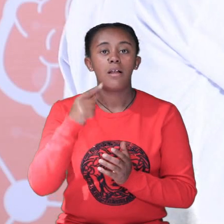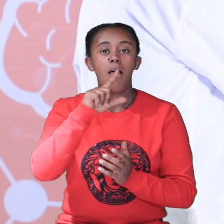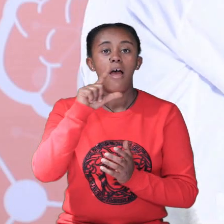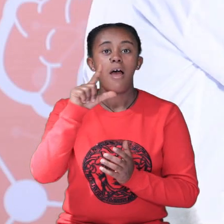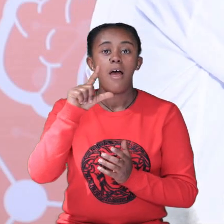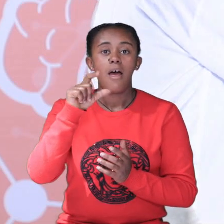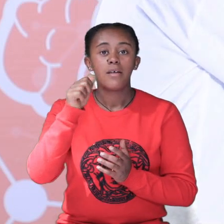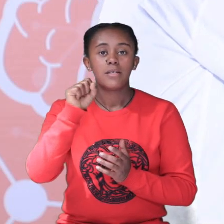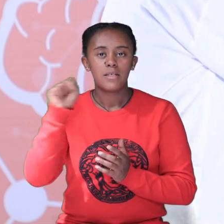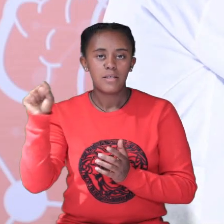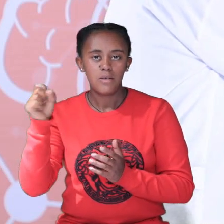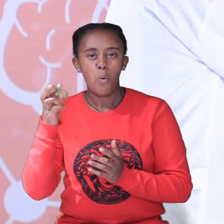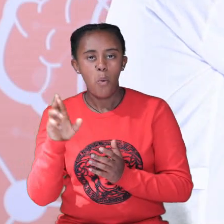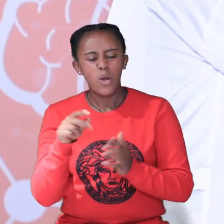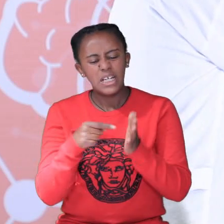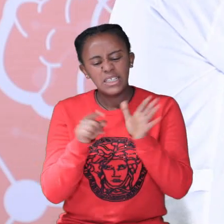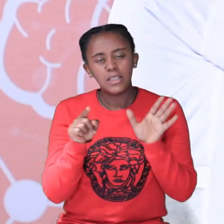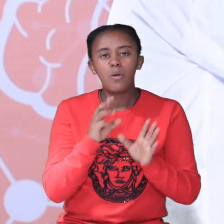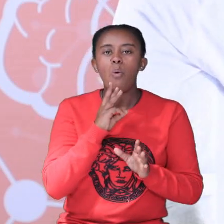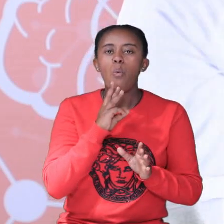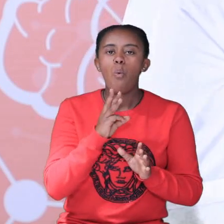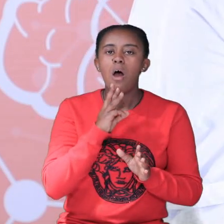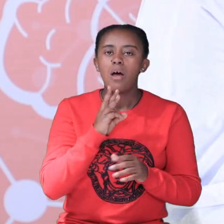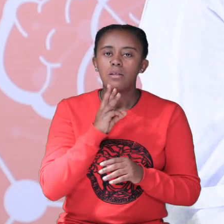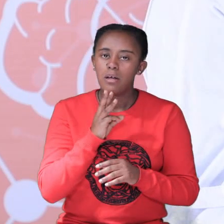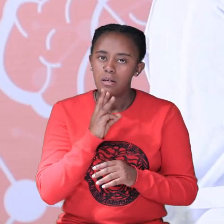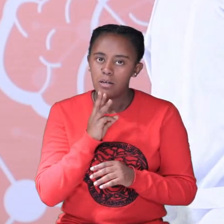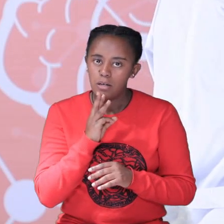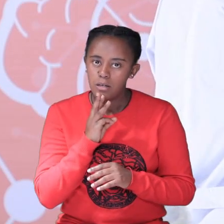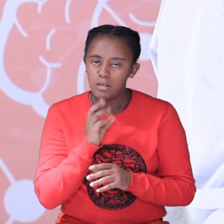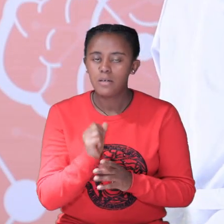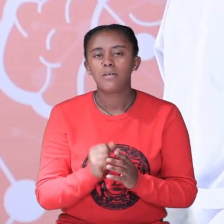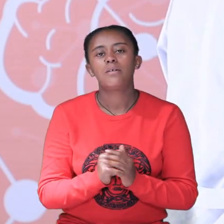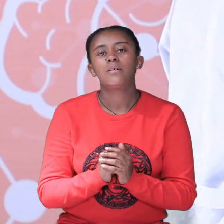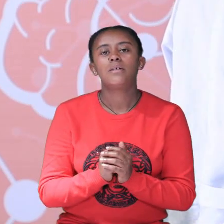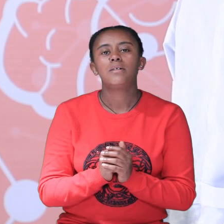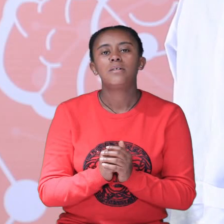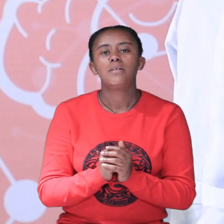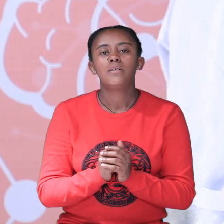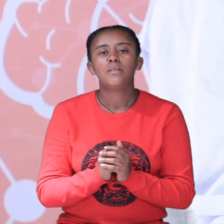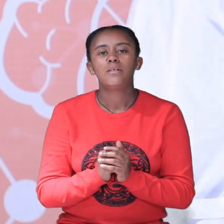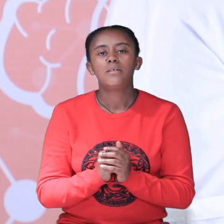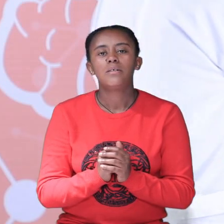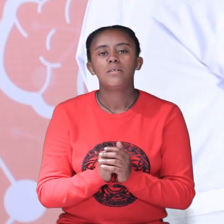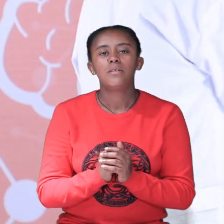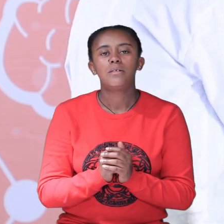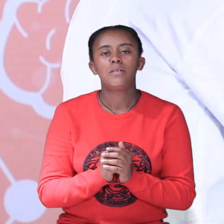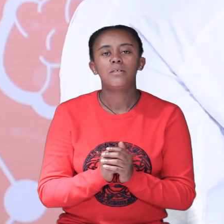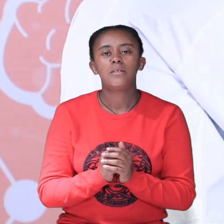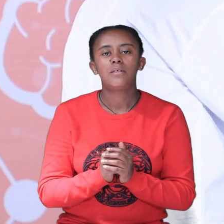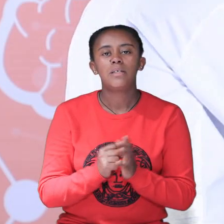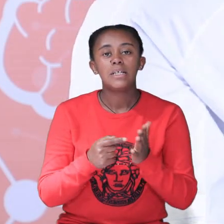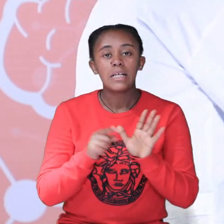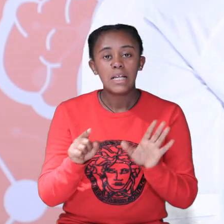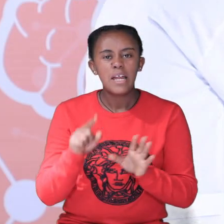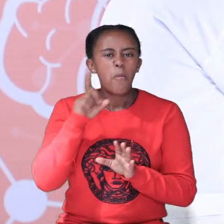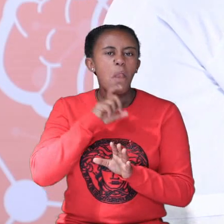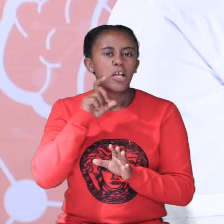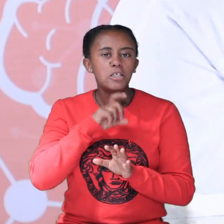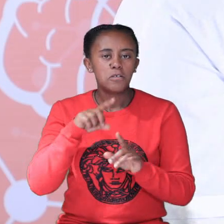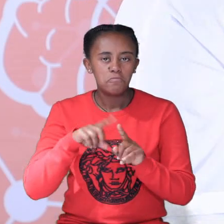and clear water clear